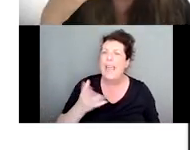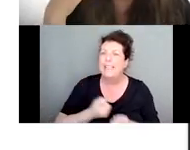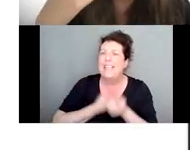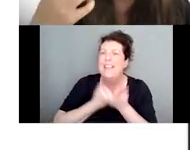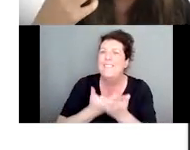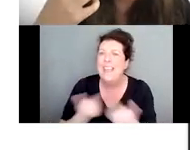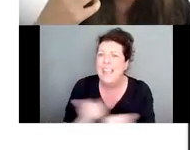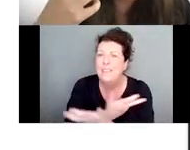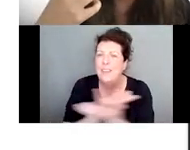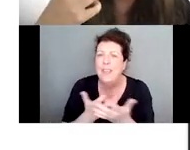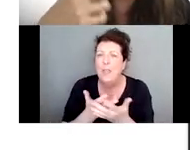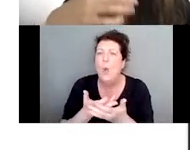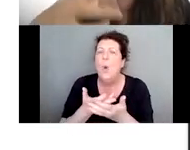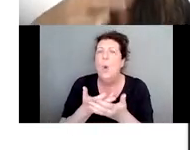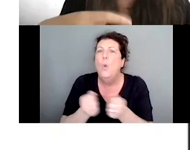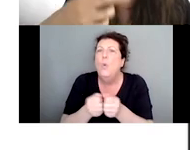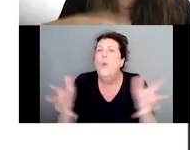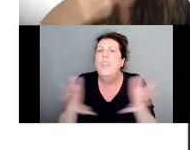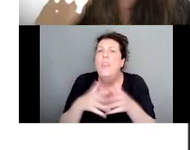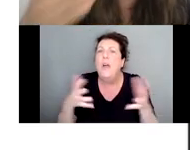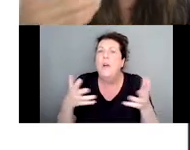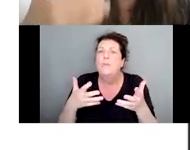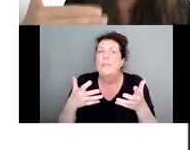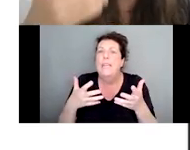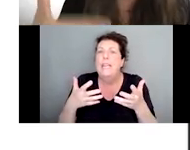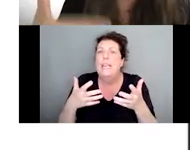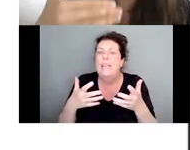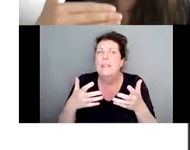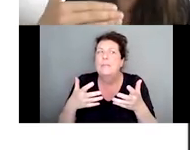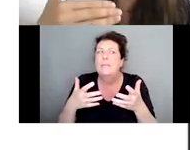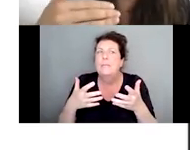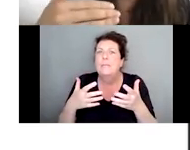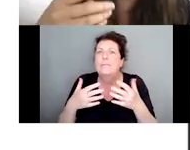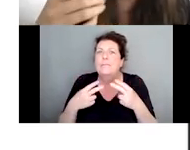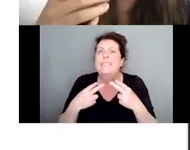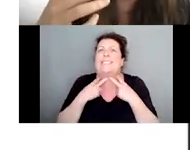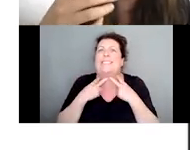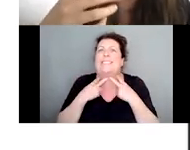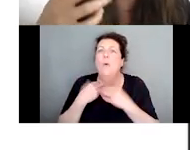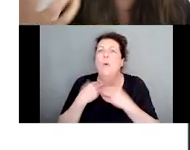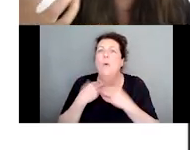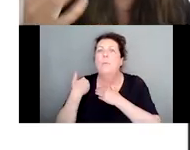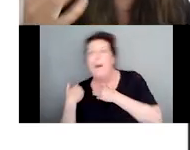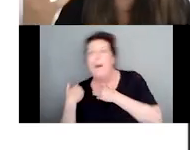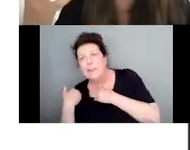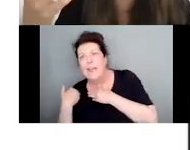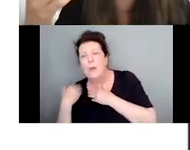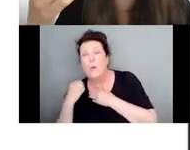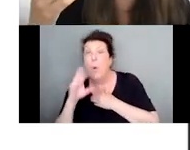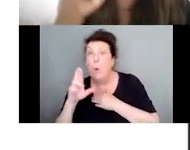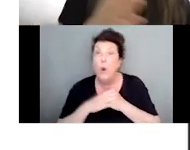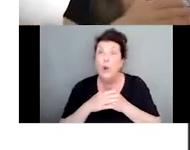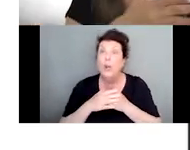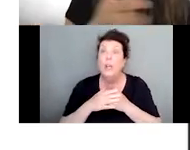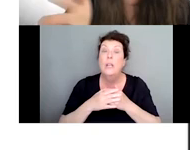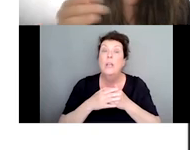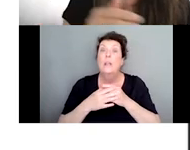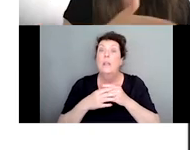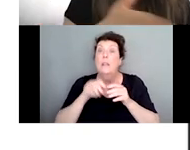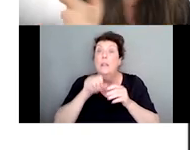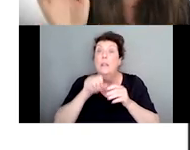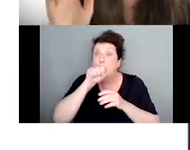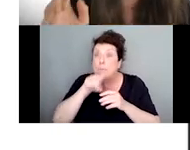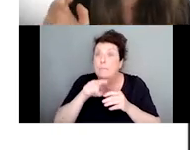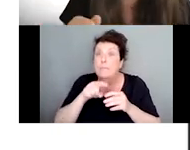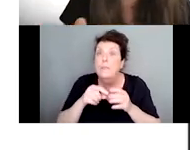bogged down or giving too much away in this first episode? And was there anything, I mean, across